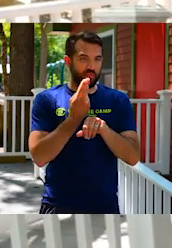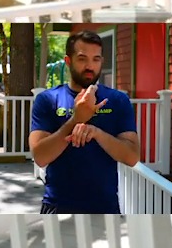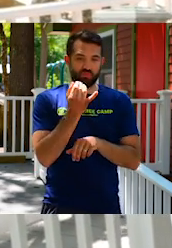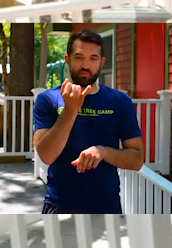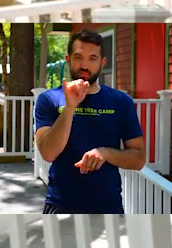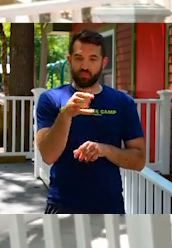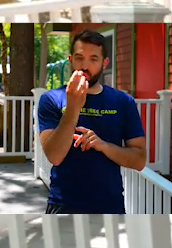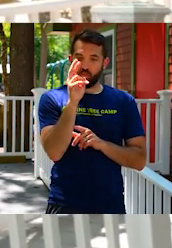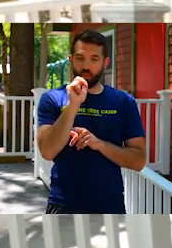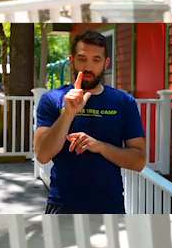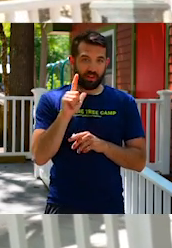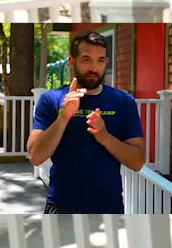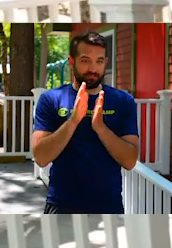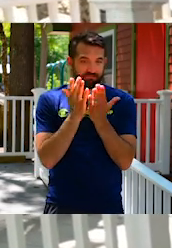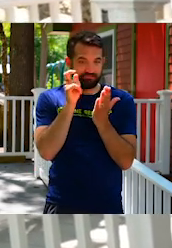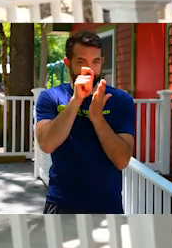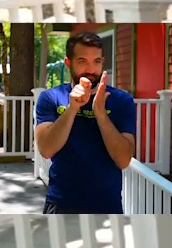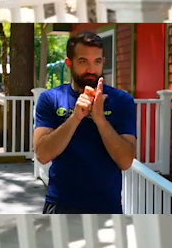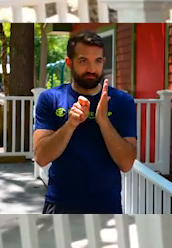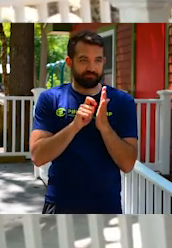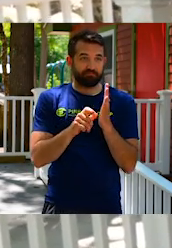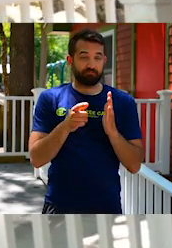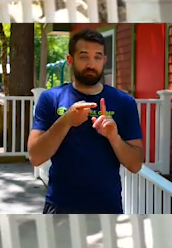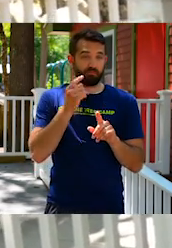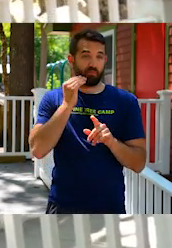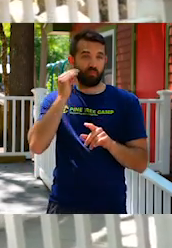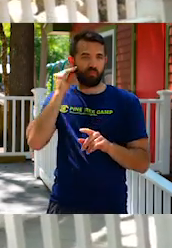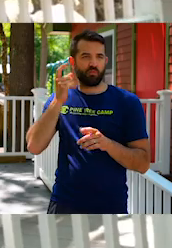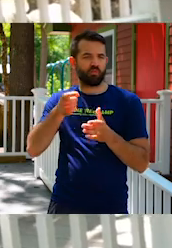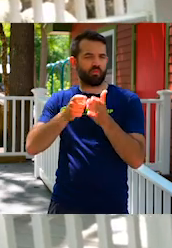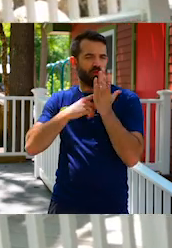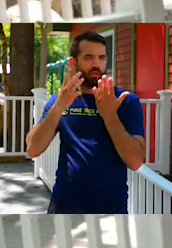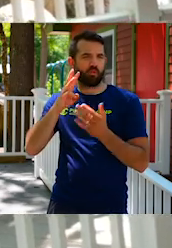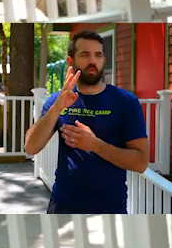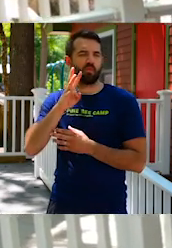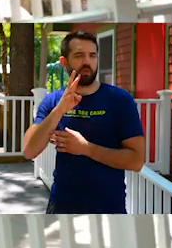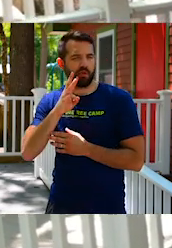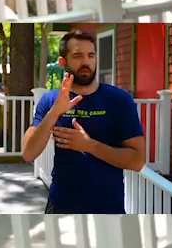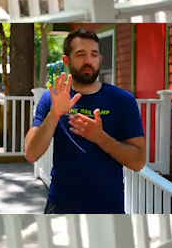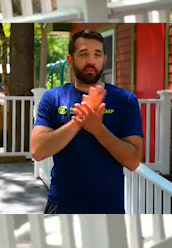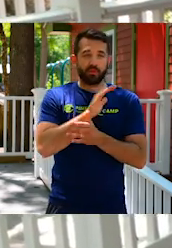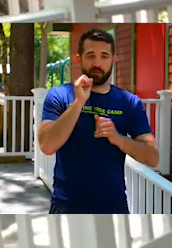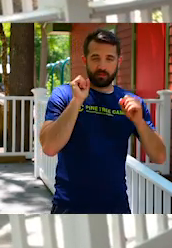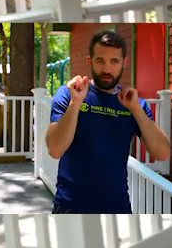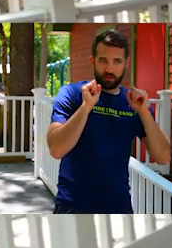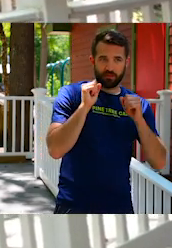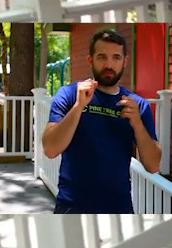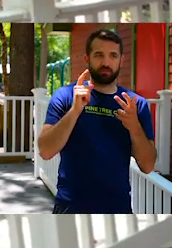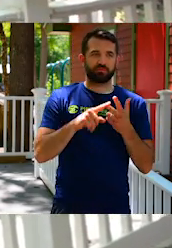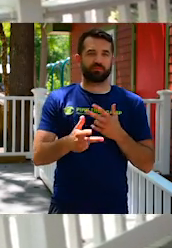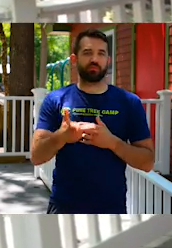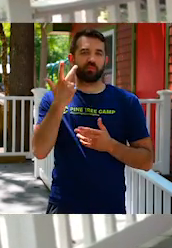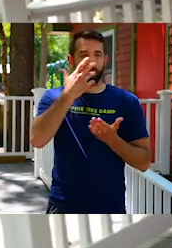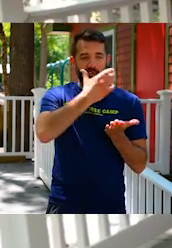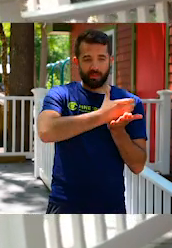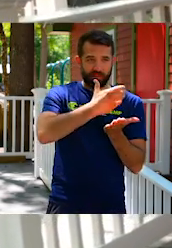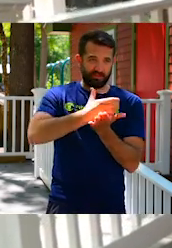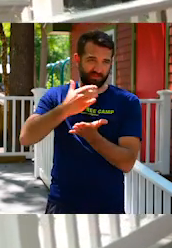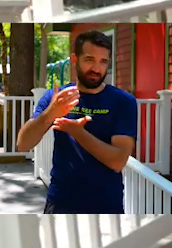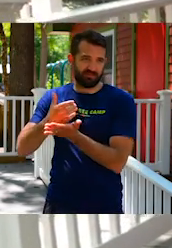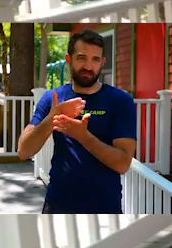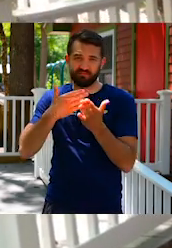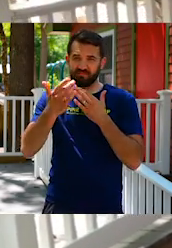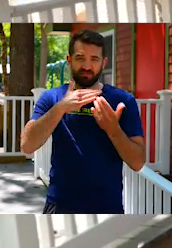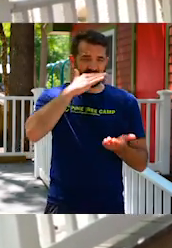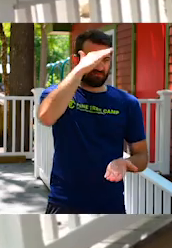you'll need a container of water, paper towels, 3 cups. They can be any size as long as they're all